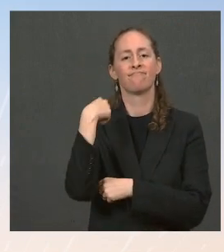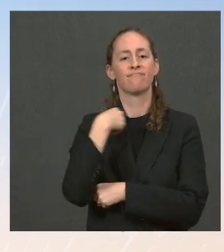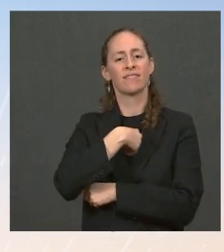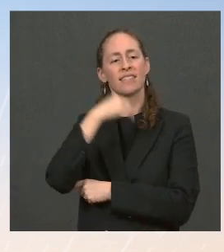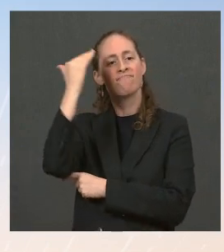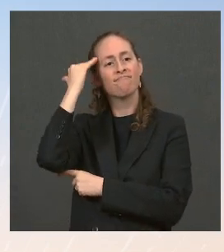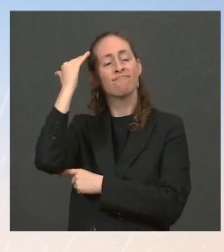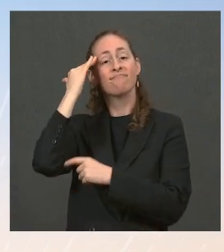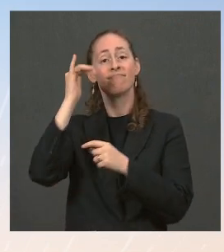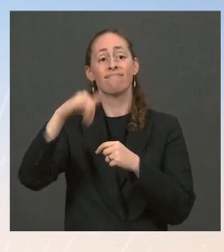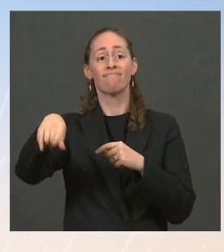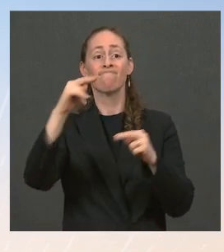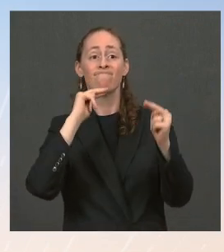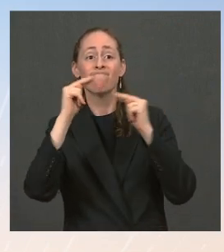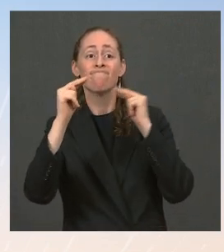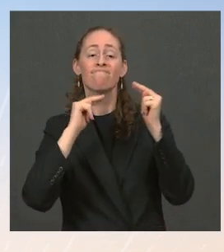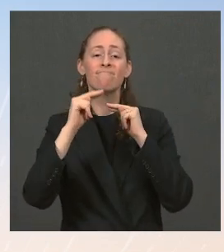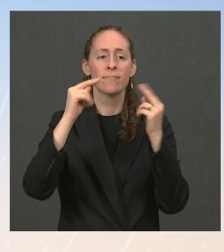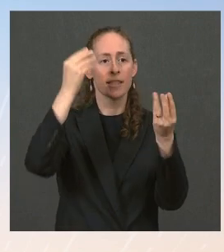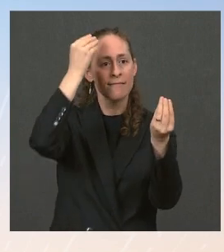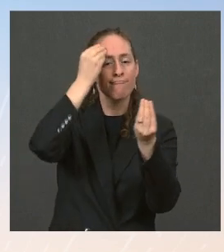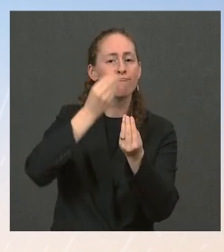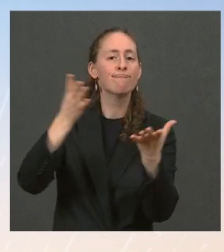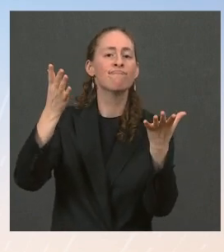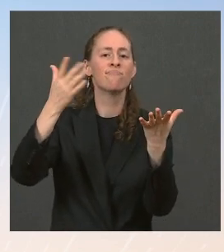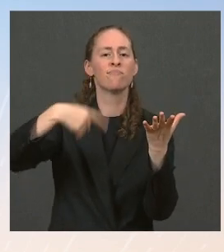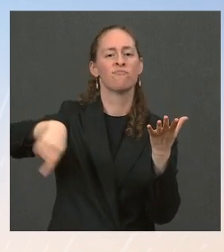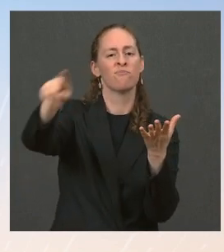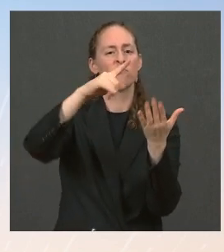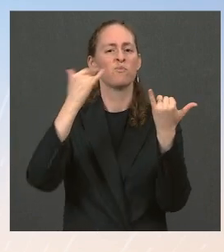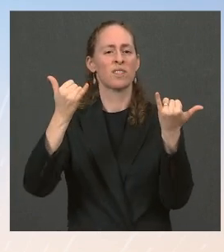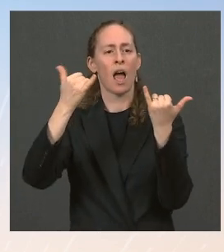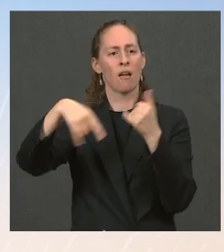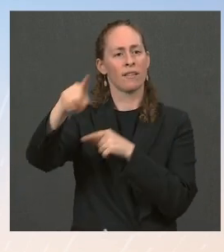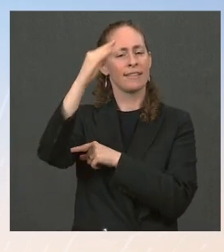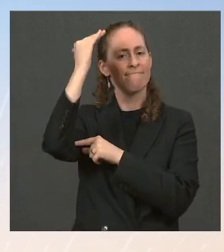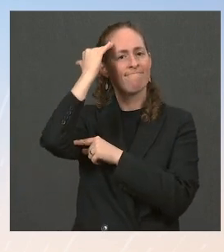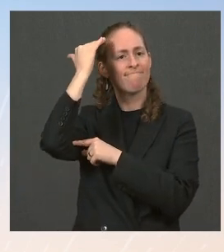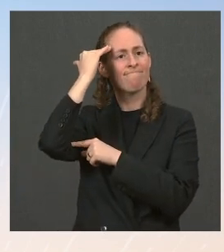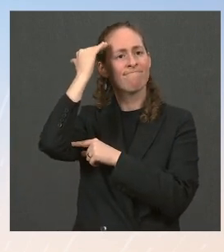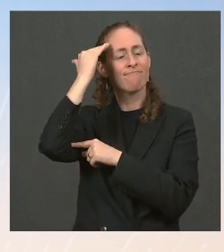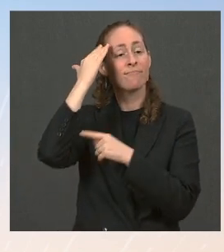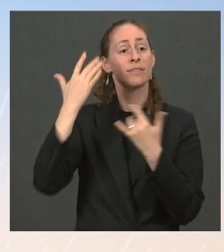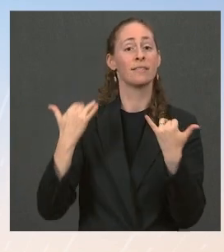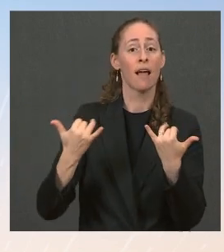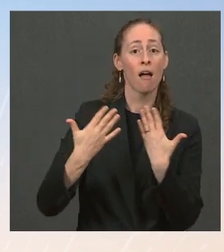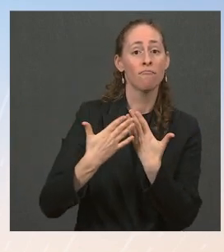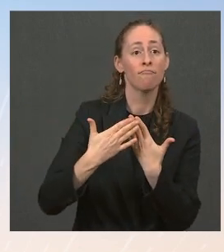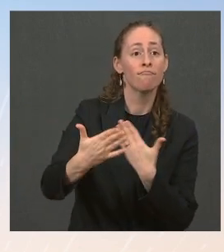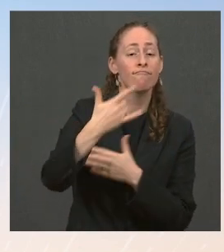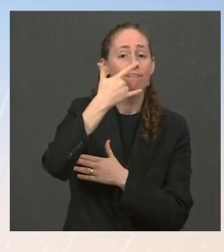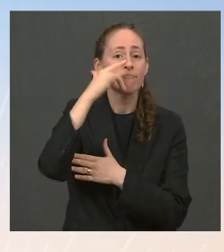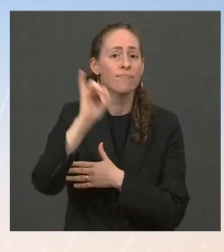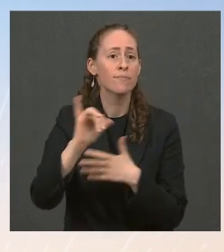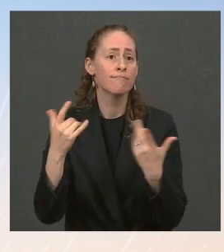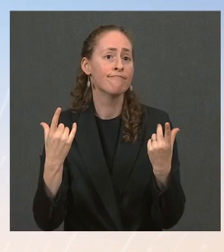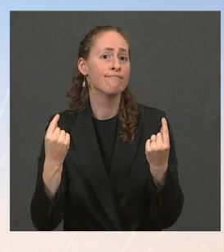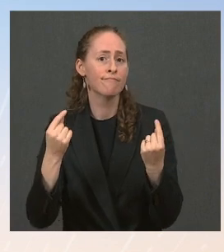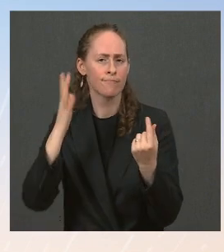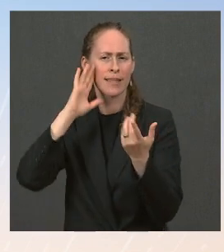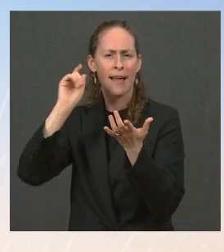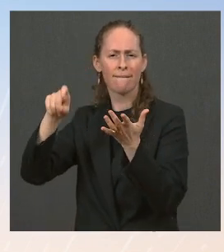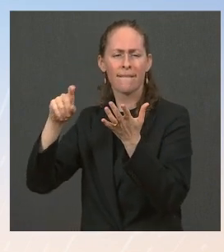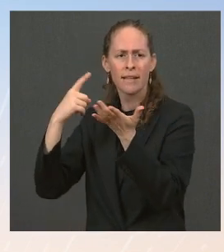negotiators have conveyed publicly at this point in time. I can convey to you that in the coming weeks, we're going to consult the president. We will all, our